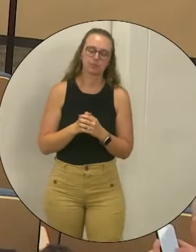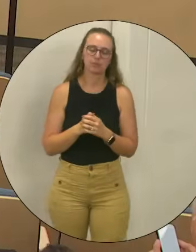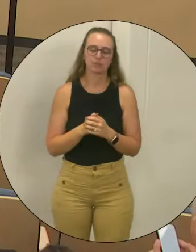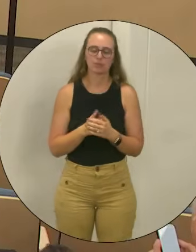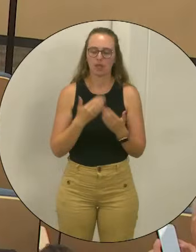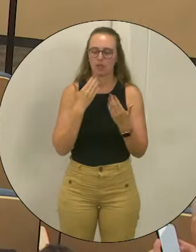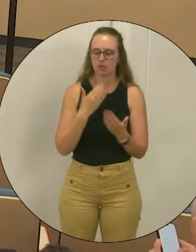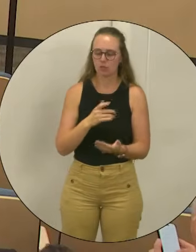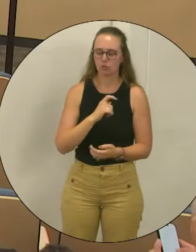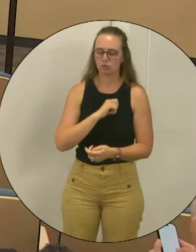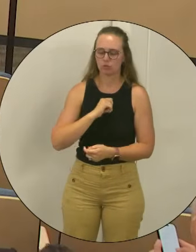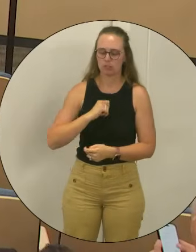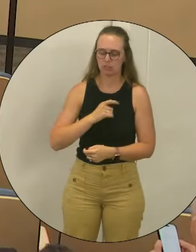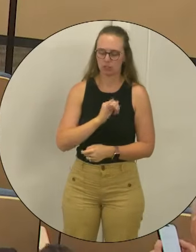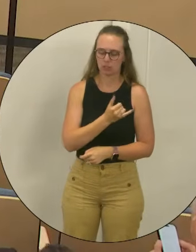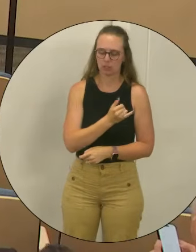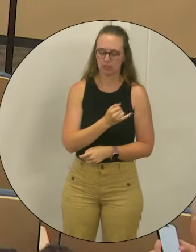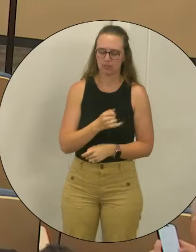Thank you. Trustee Johnson.